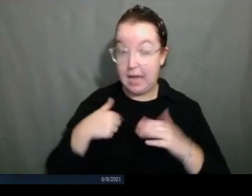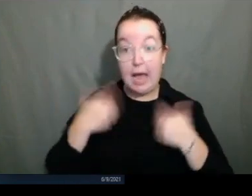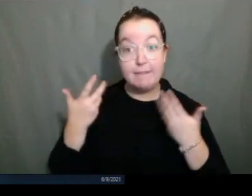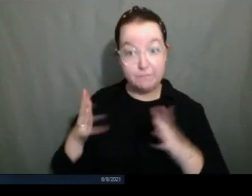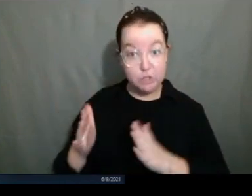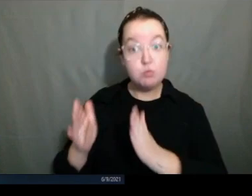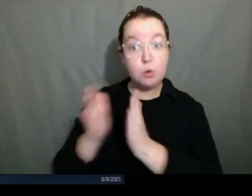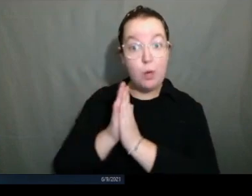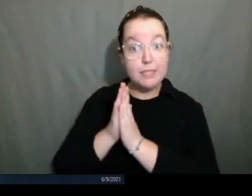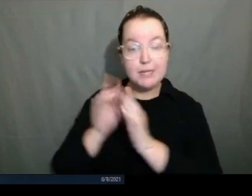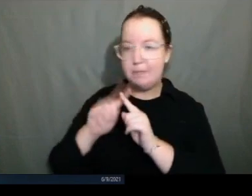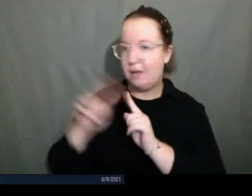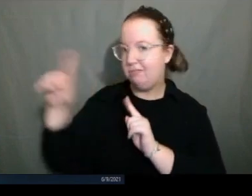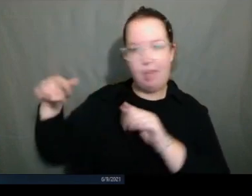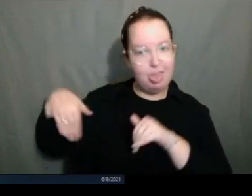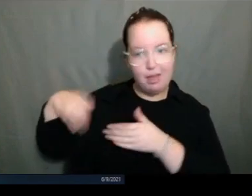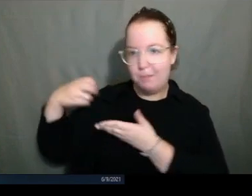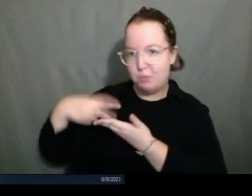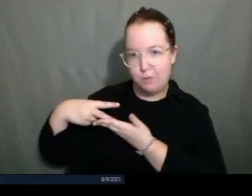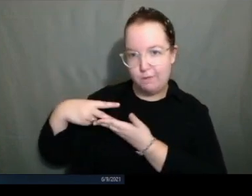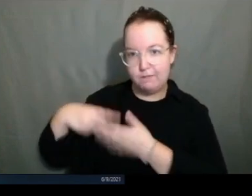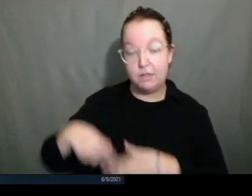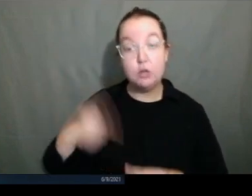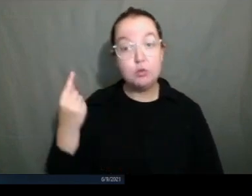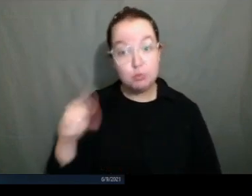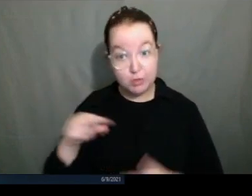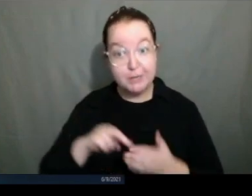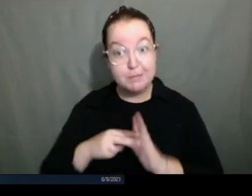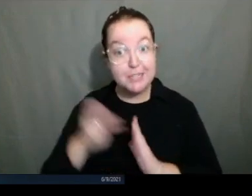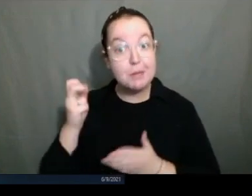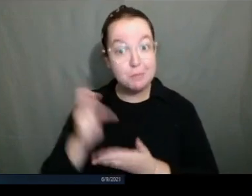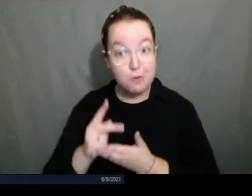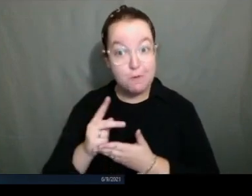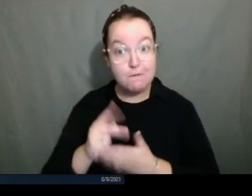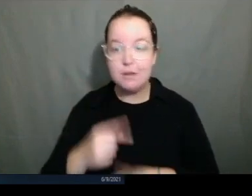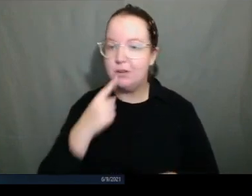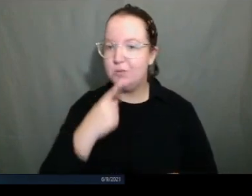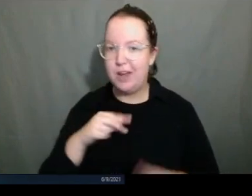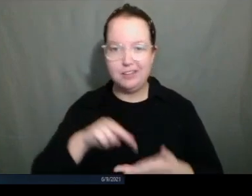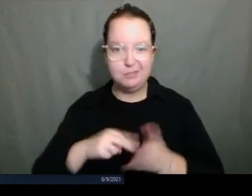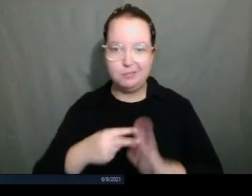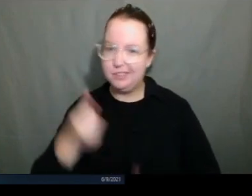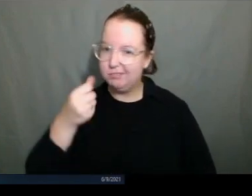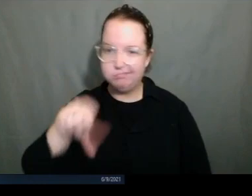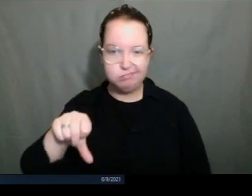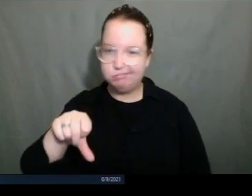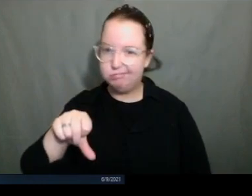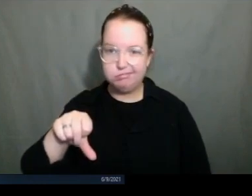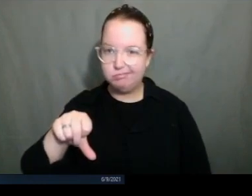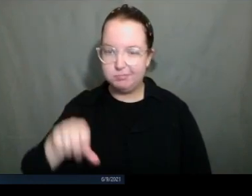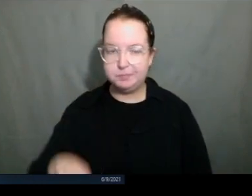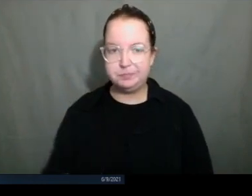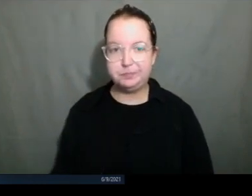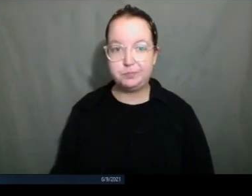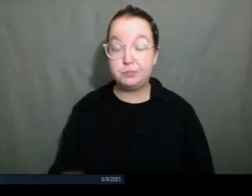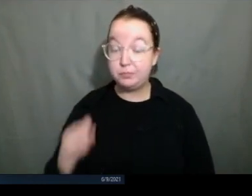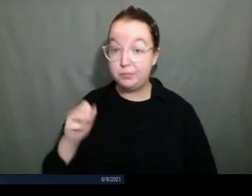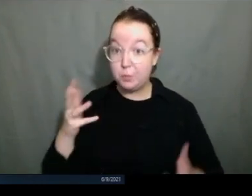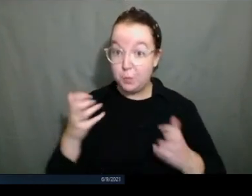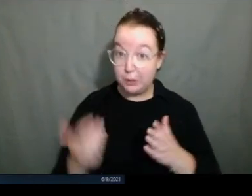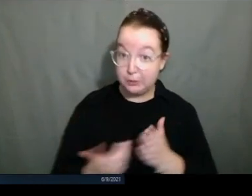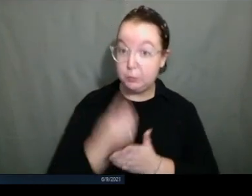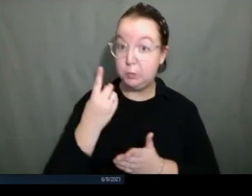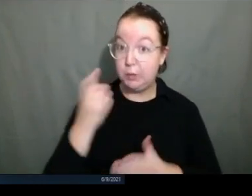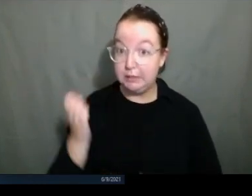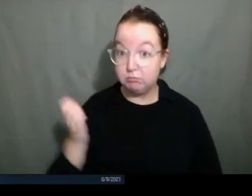still pending. Green is approved, and then red is denied. If you want to submit a new time off request,